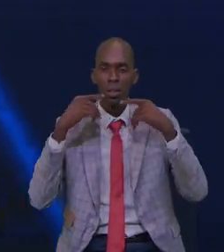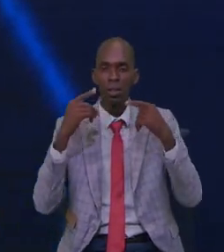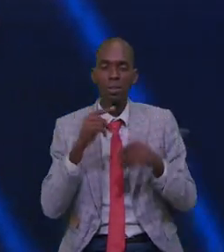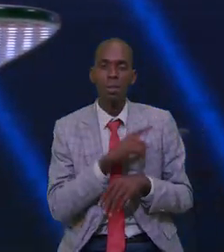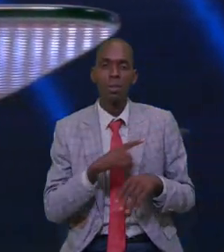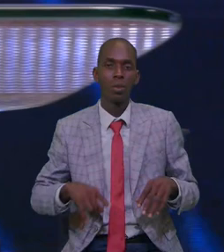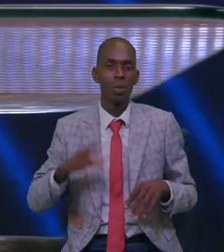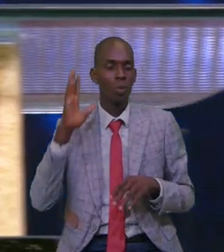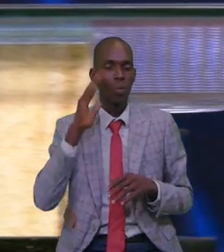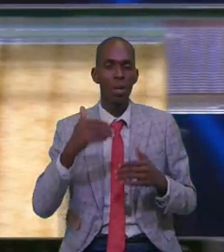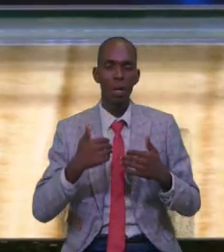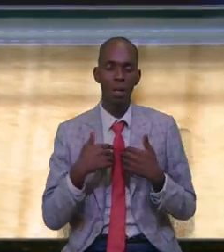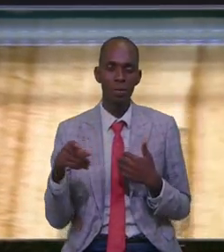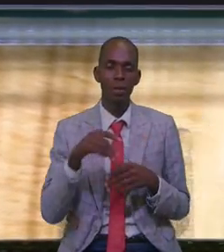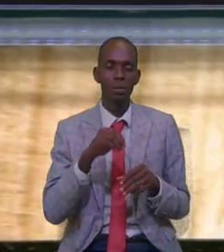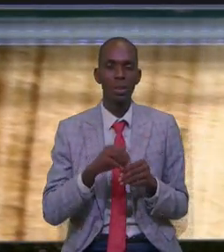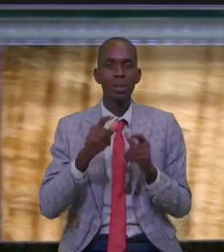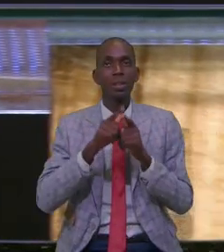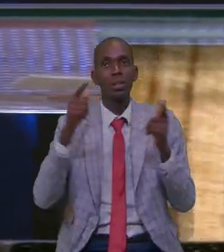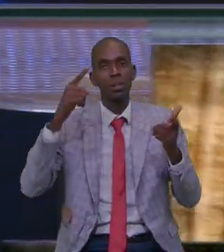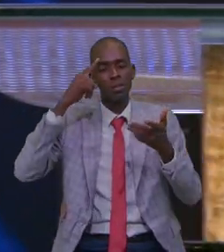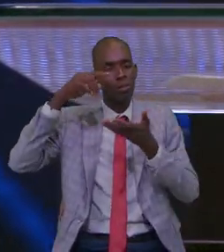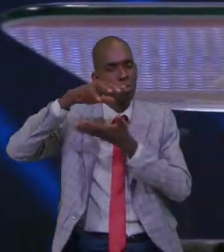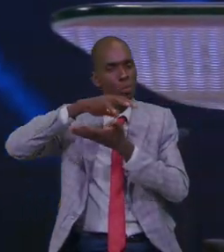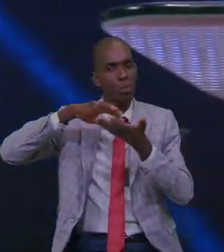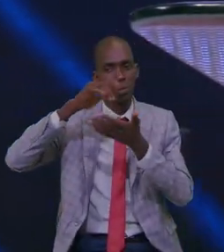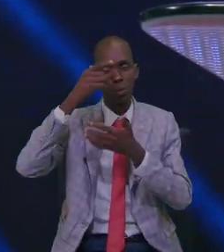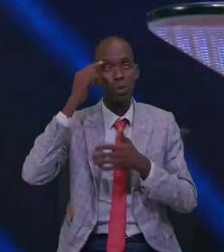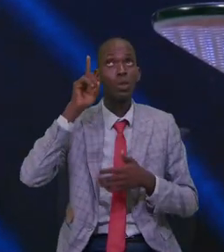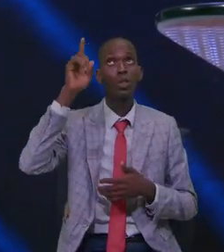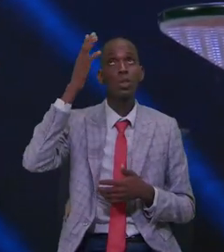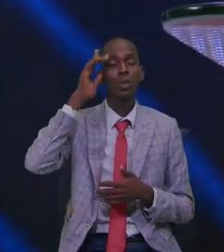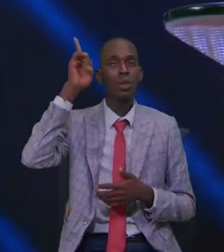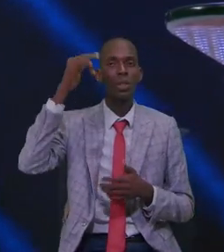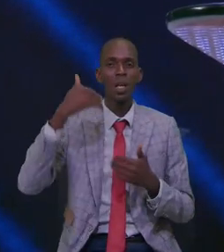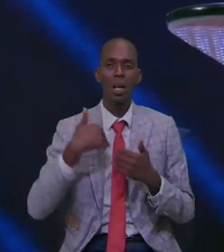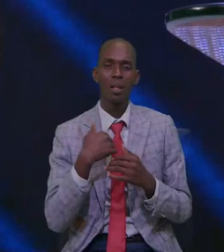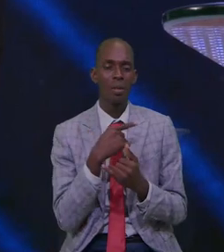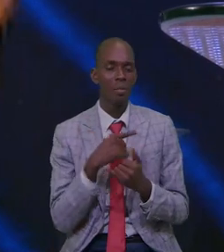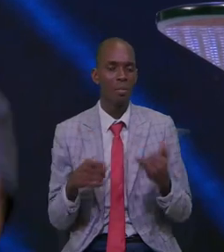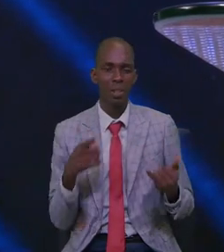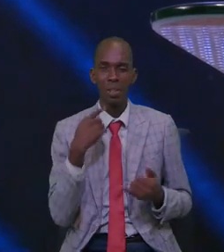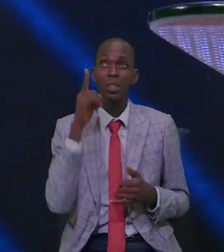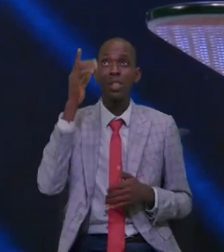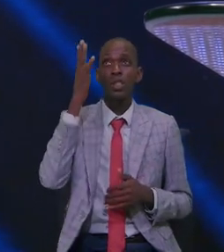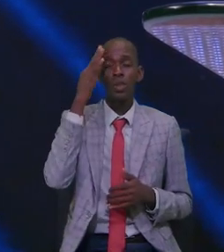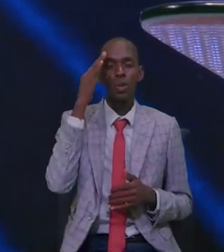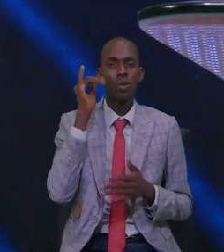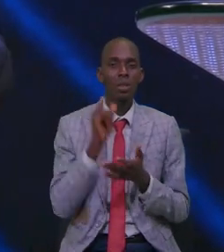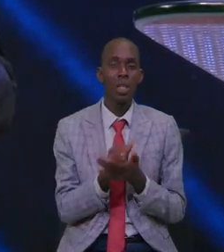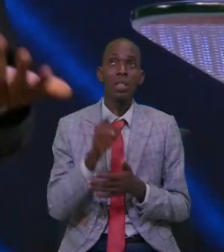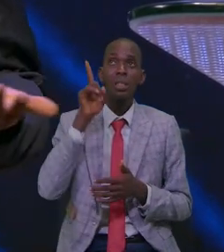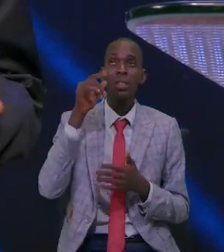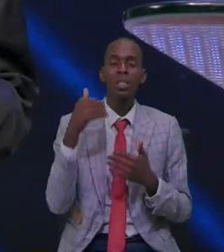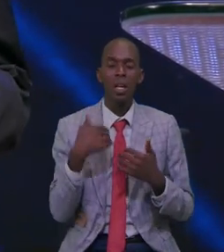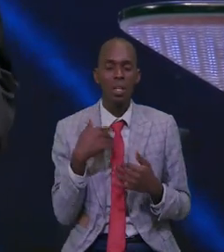in great derision. Why? God knows he has the final say. God knows he has the final plan. It's